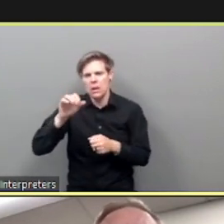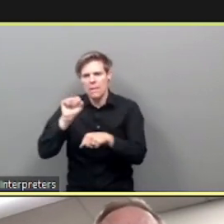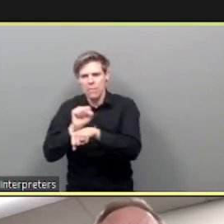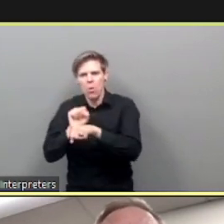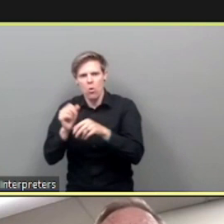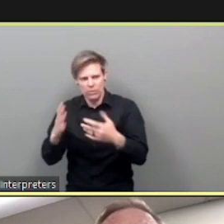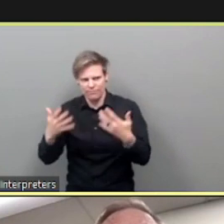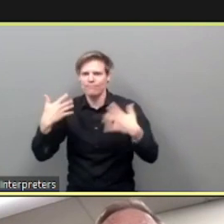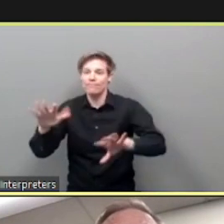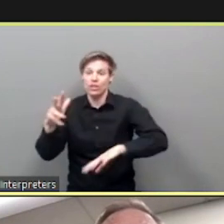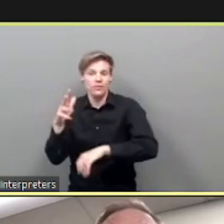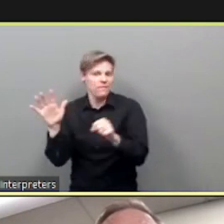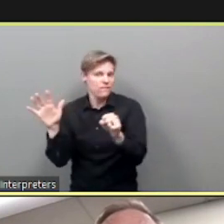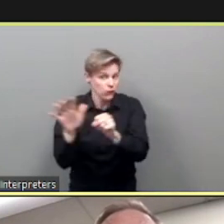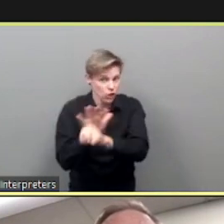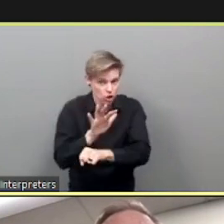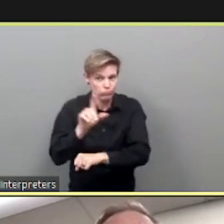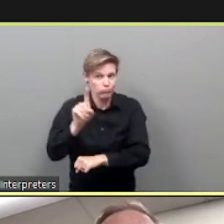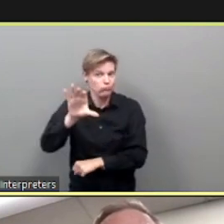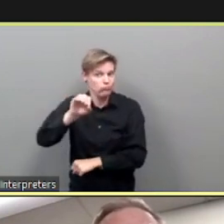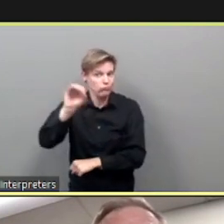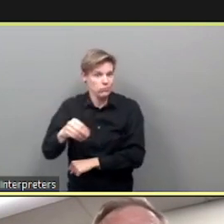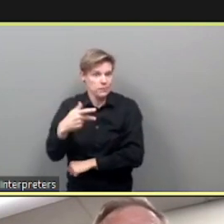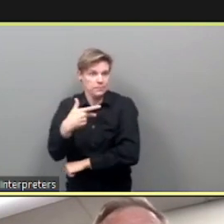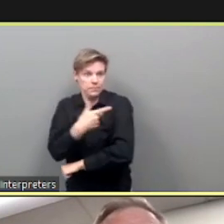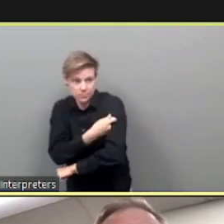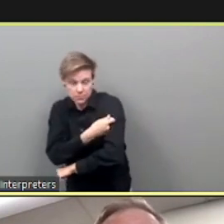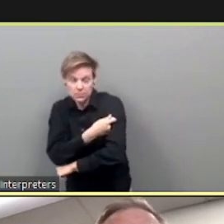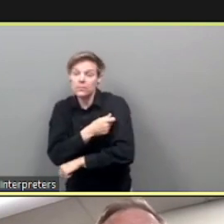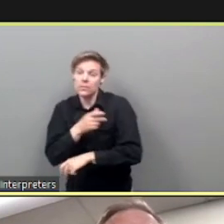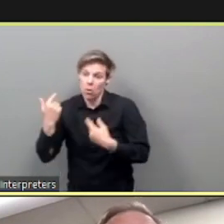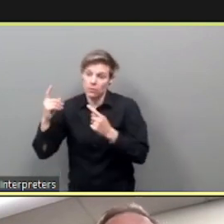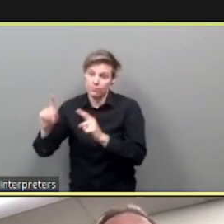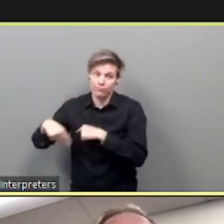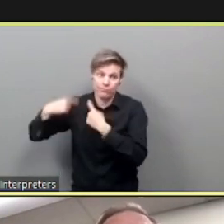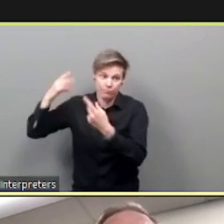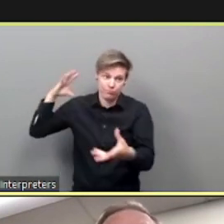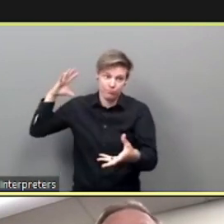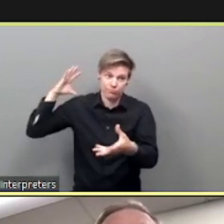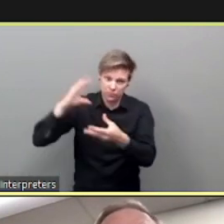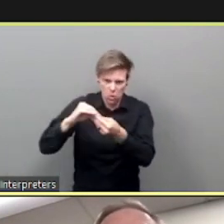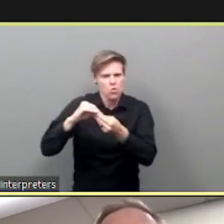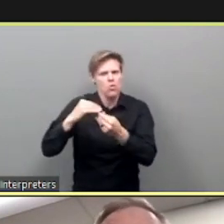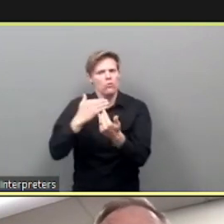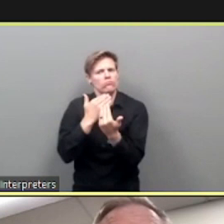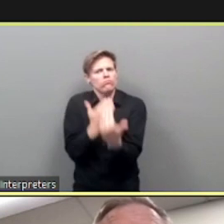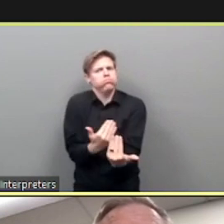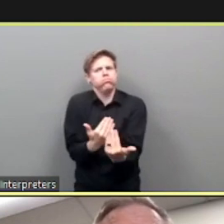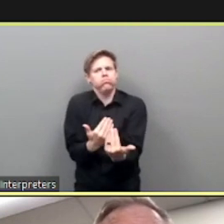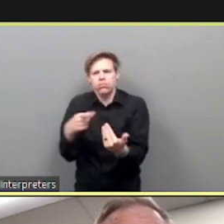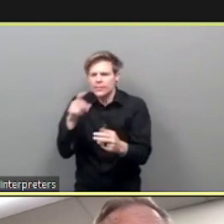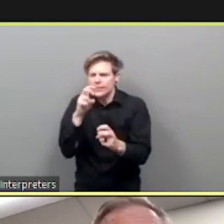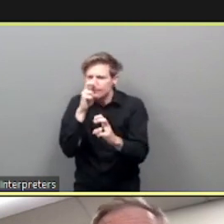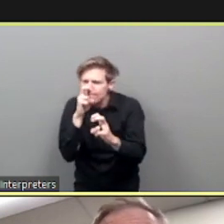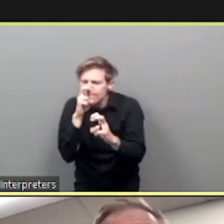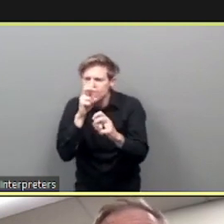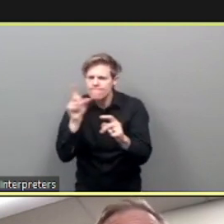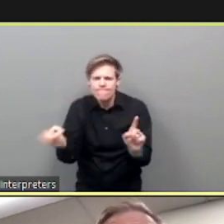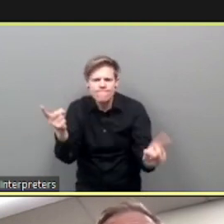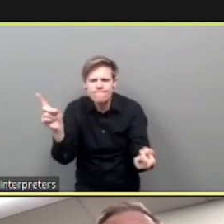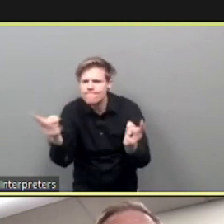Hospitals, I would say, have been rather rigorous in enforcement of this in many, many locations.